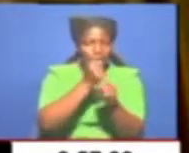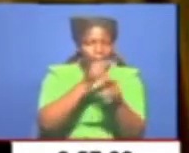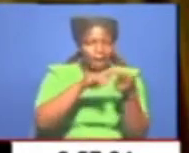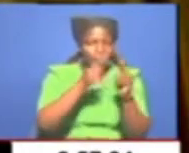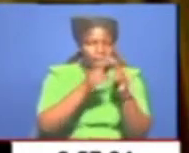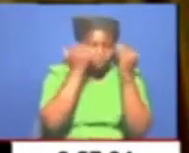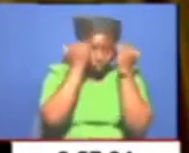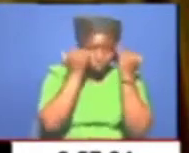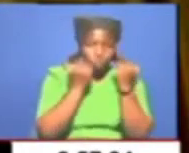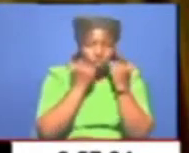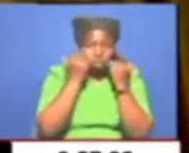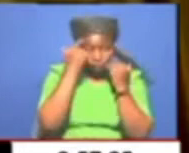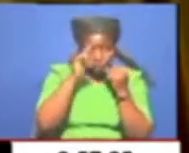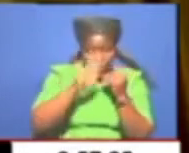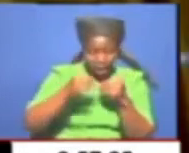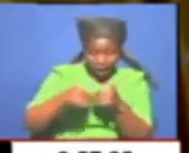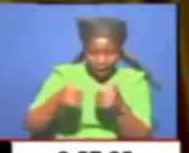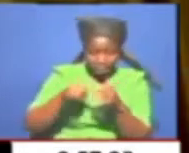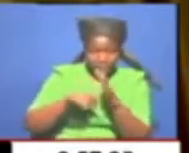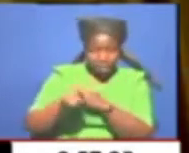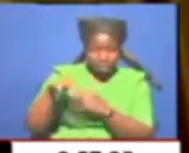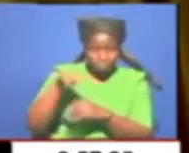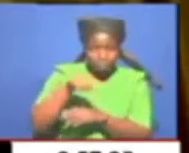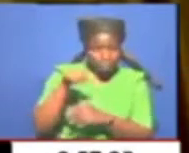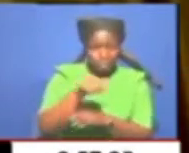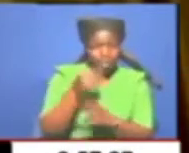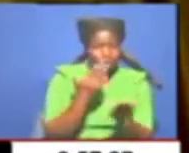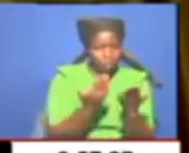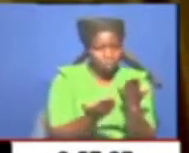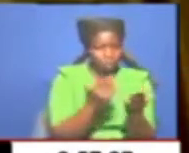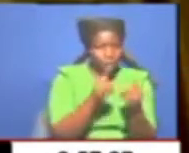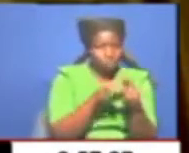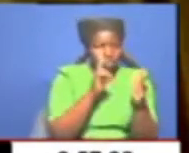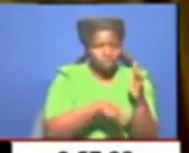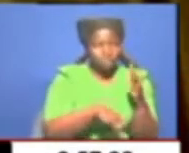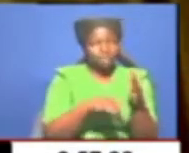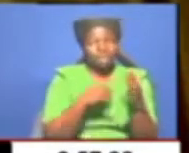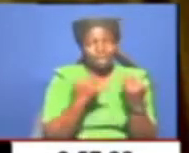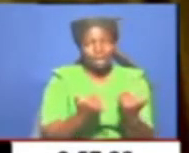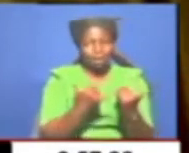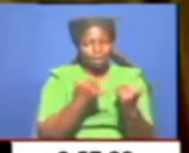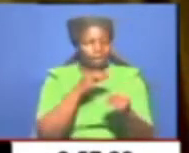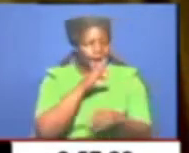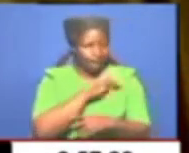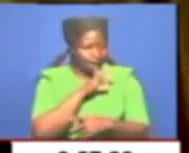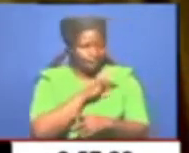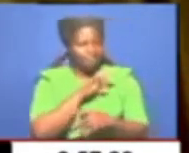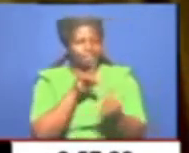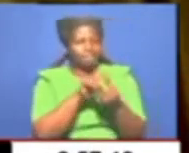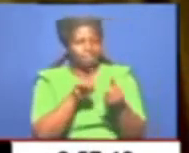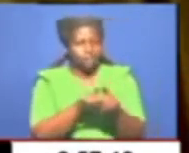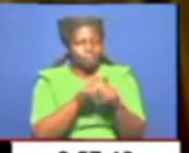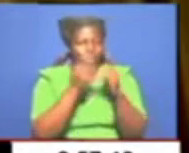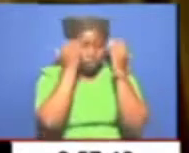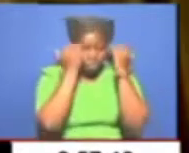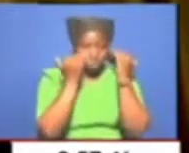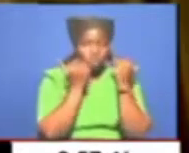their remuneration compared to what they're earning now as High Court judges, compared to what they should be earning as Court of Appeal